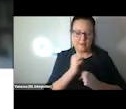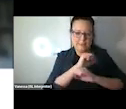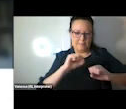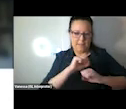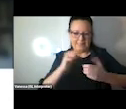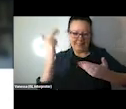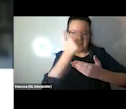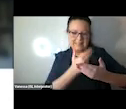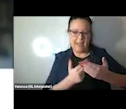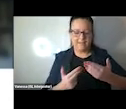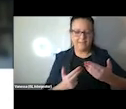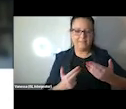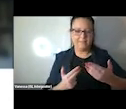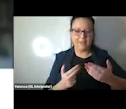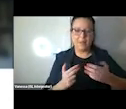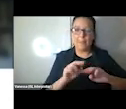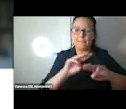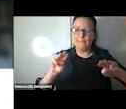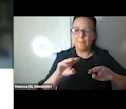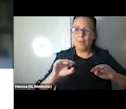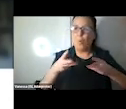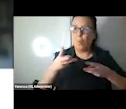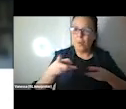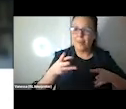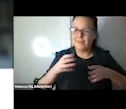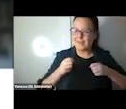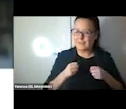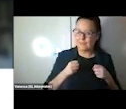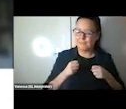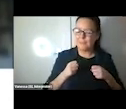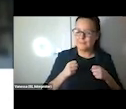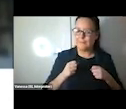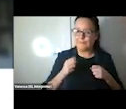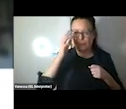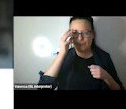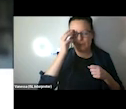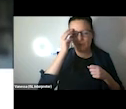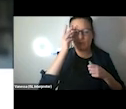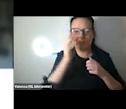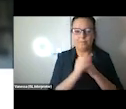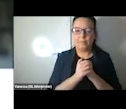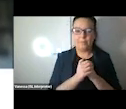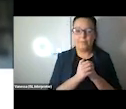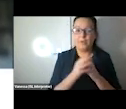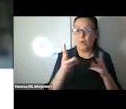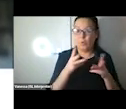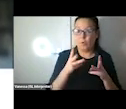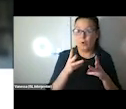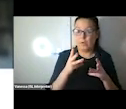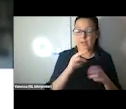as to be acceptable to all users. So in working with Julia and with